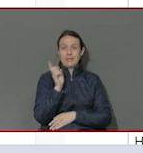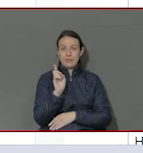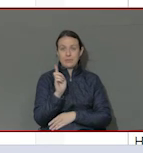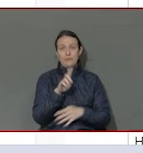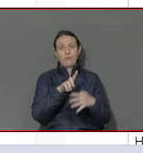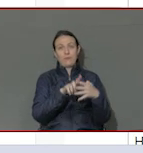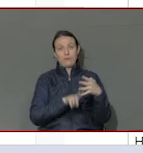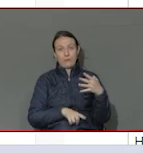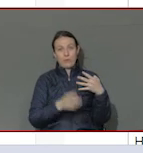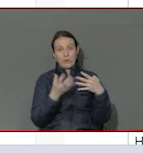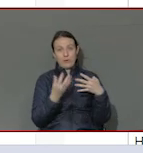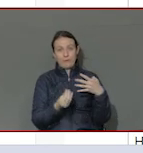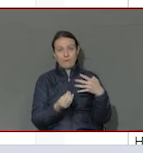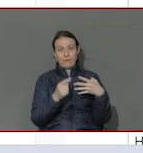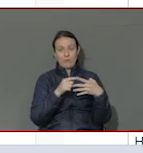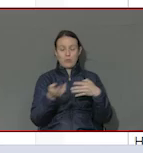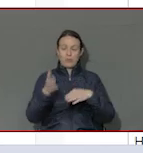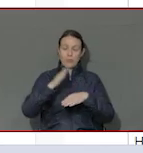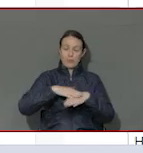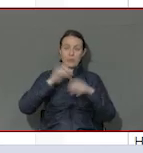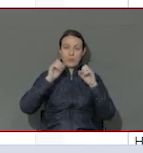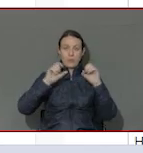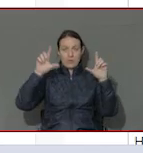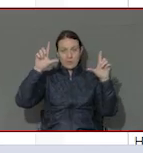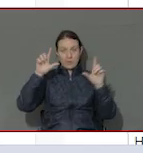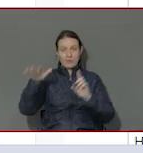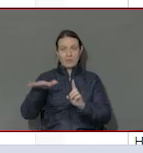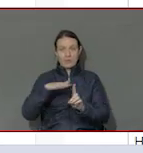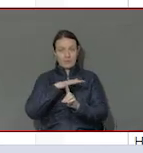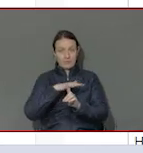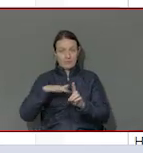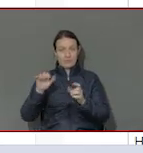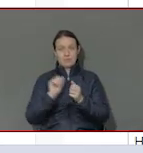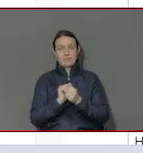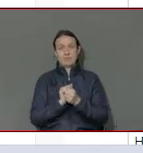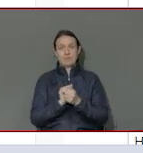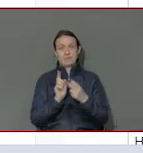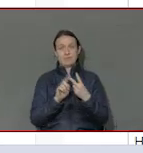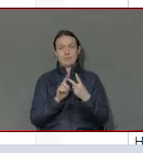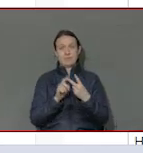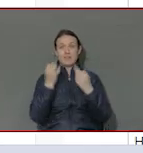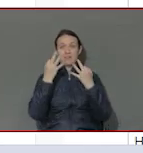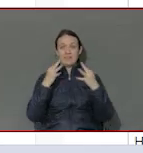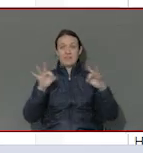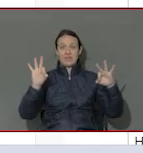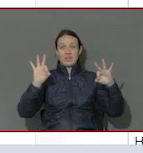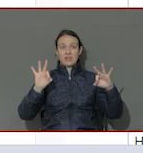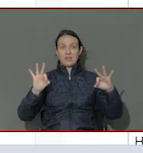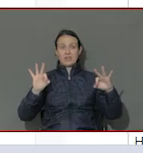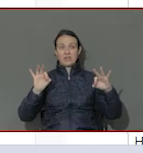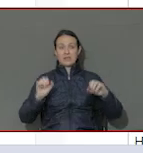what? An increased awareness of the environment, freely rotating